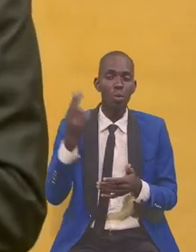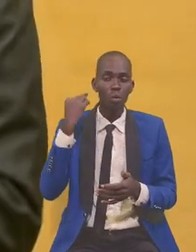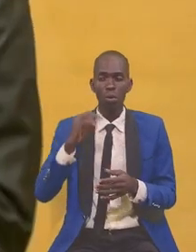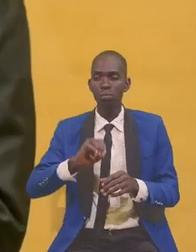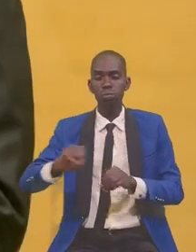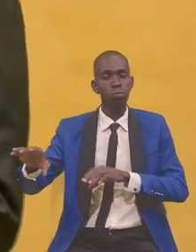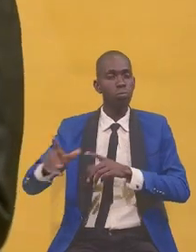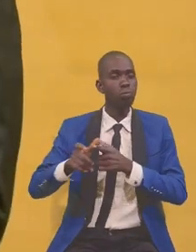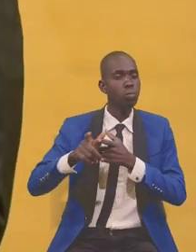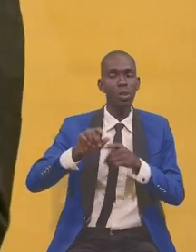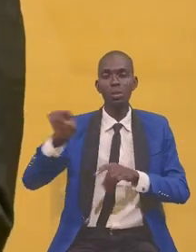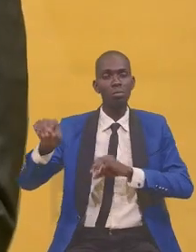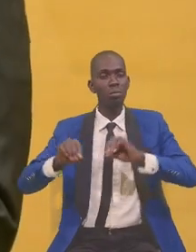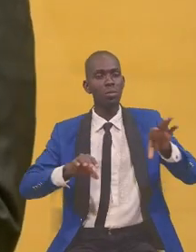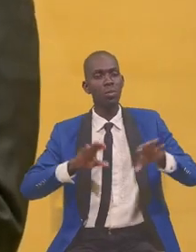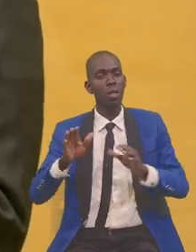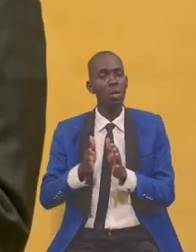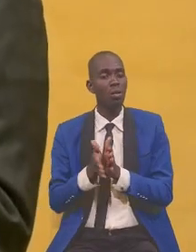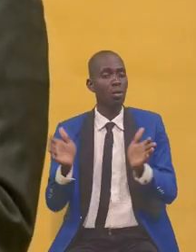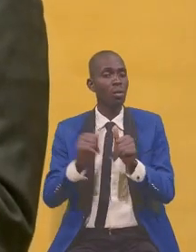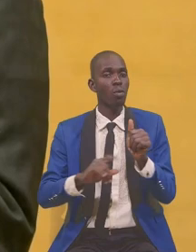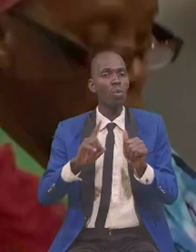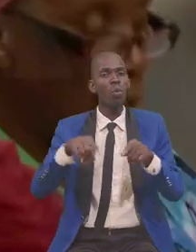went everywhere. What were they doing?